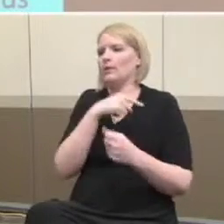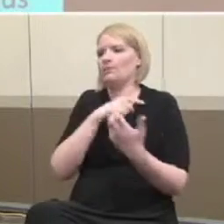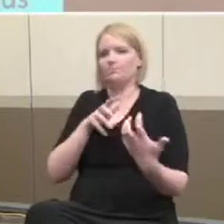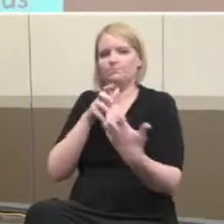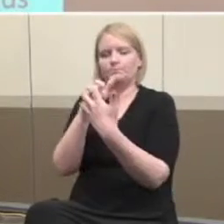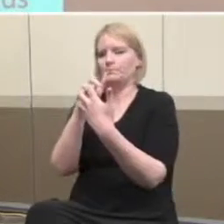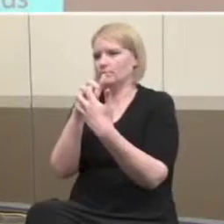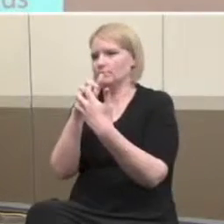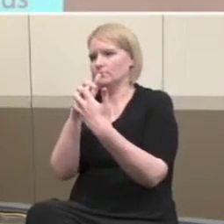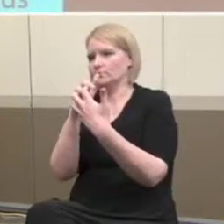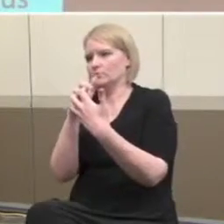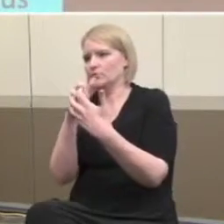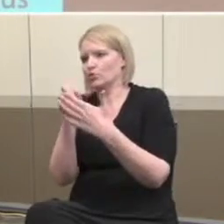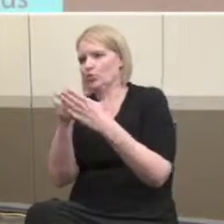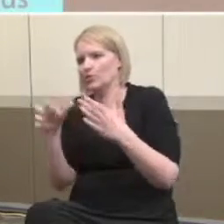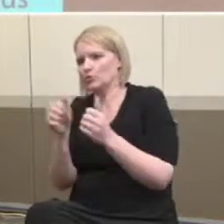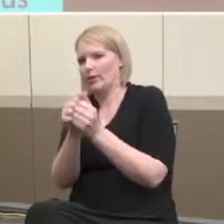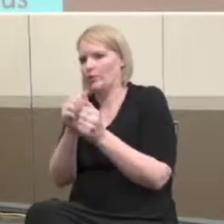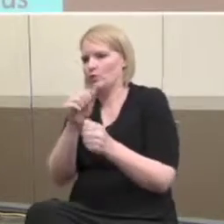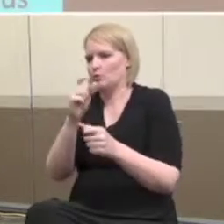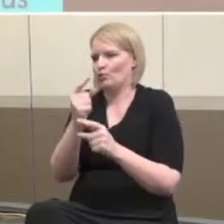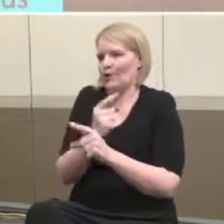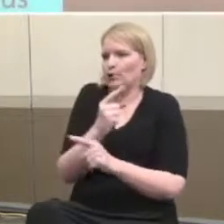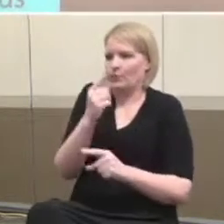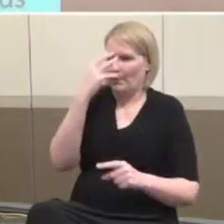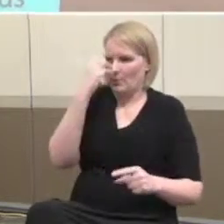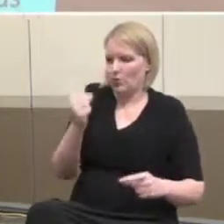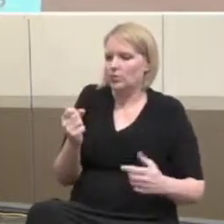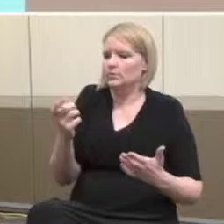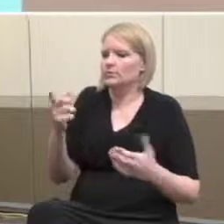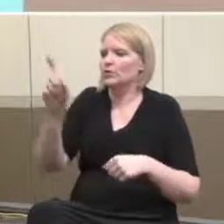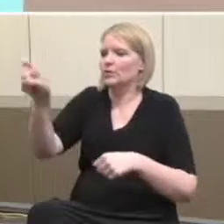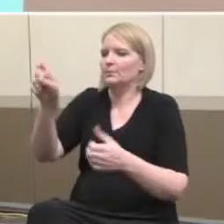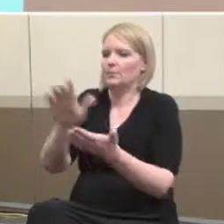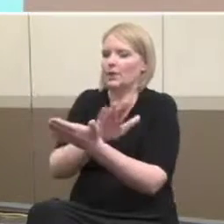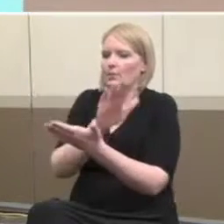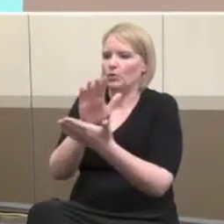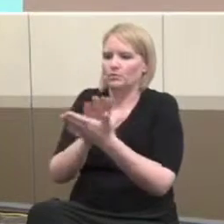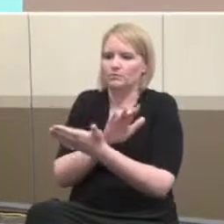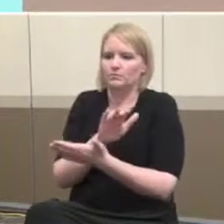had regular memory. You'll need a piece of paper. On